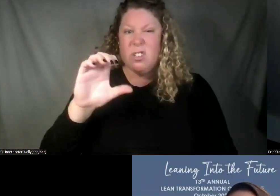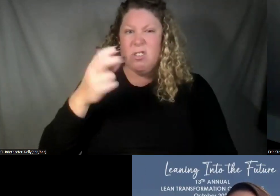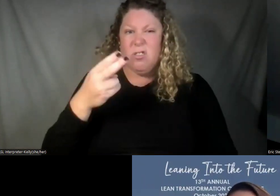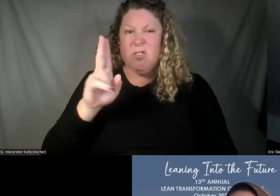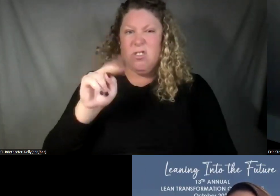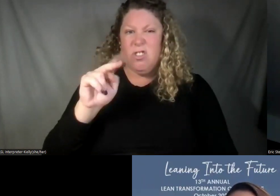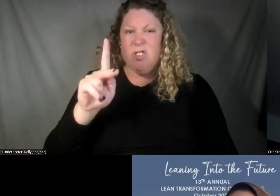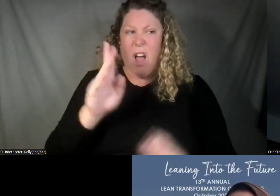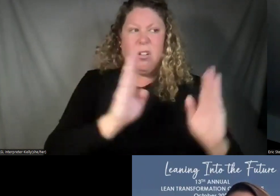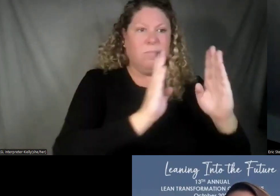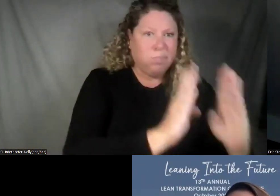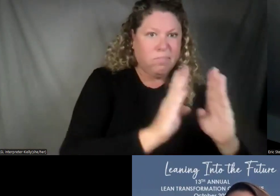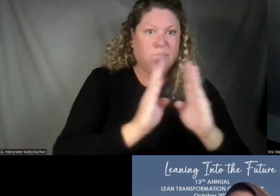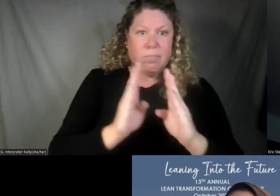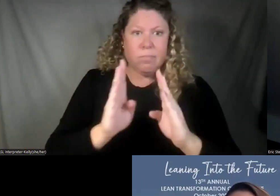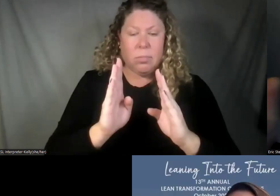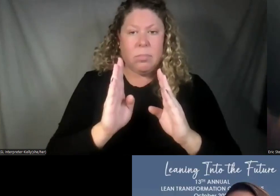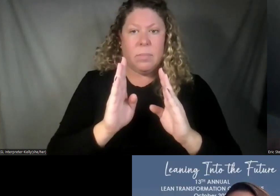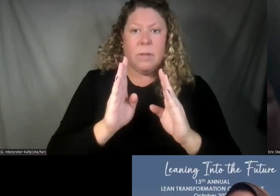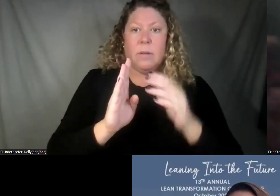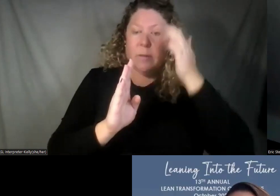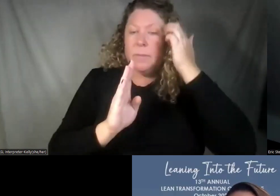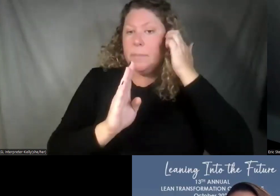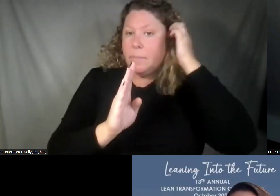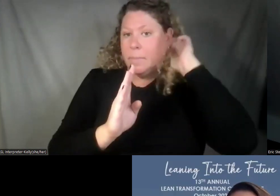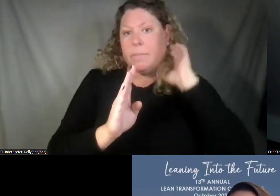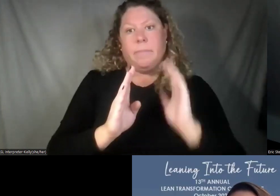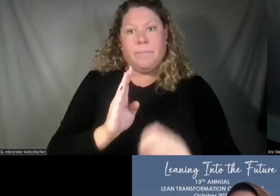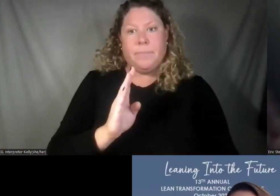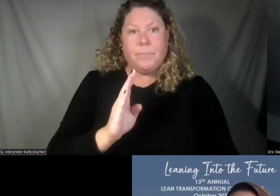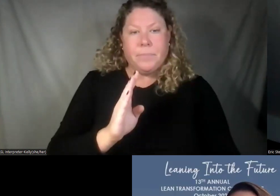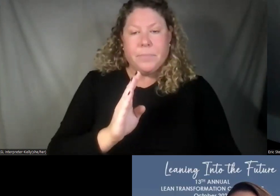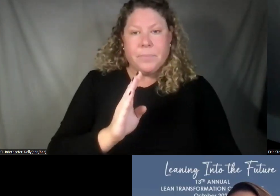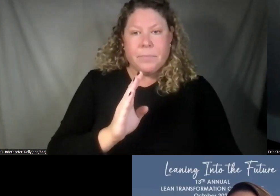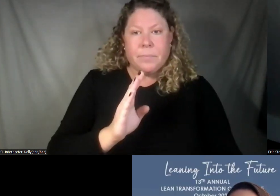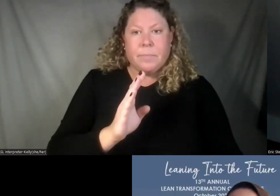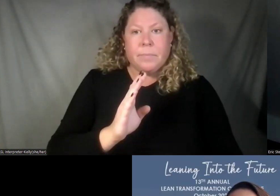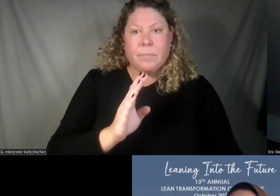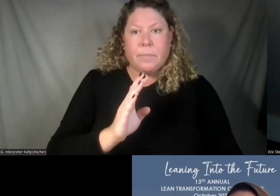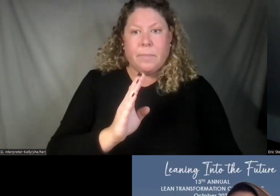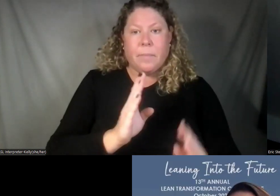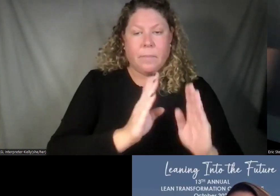got a strategic initiative, chunk it down into smaller